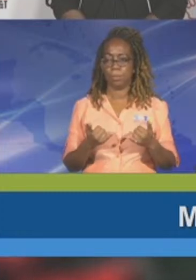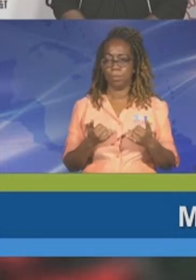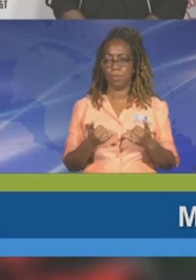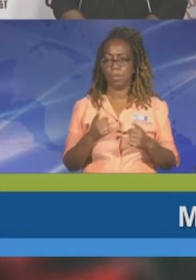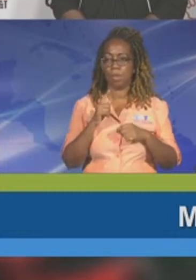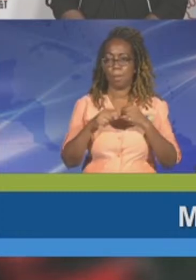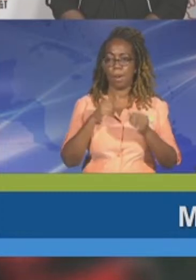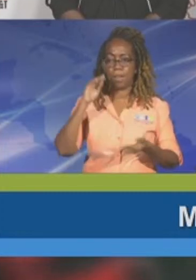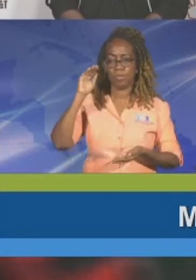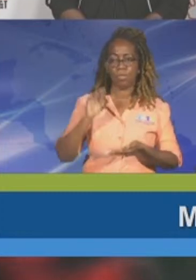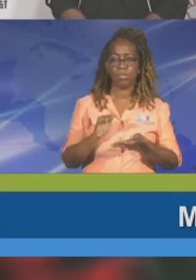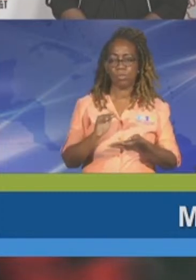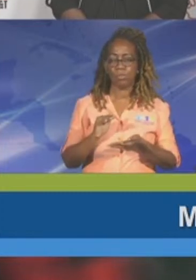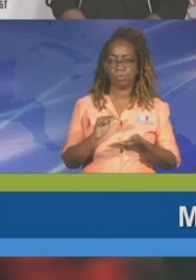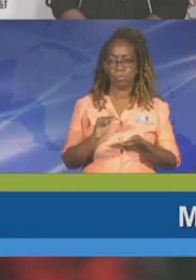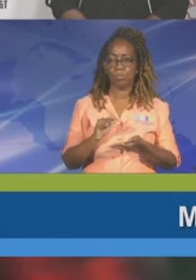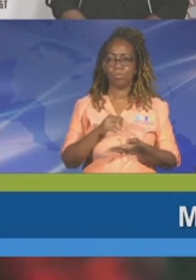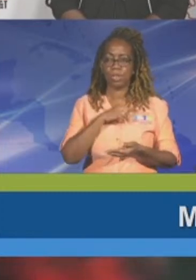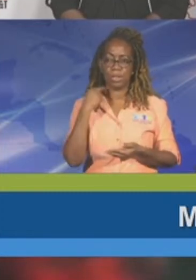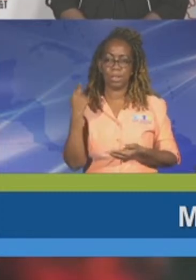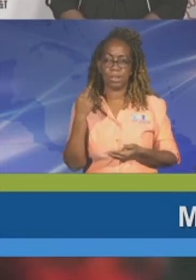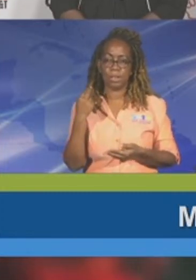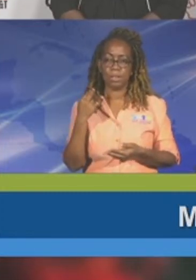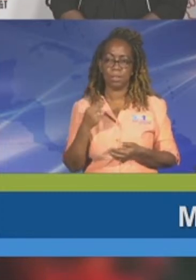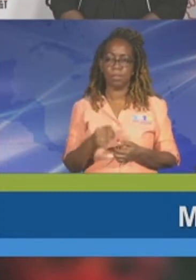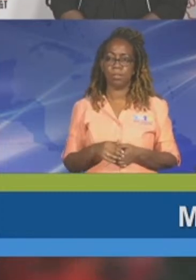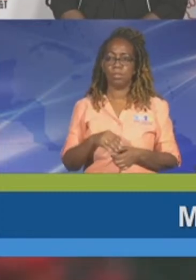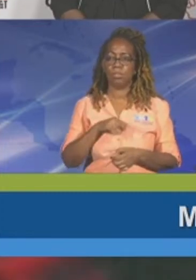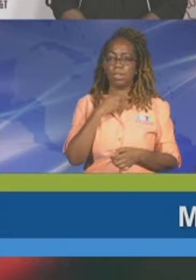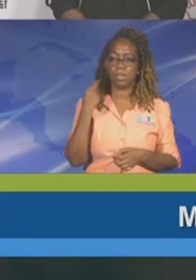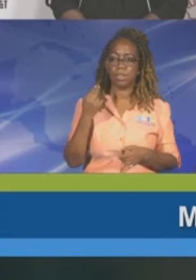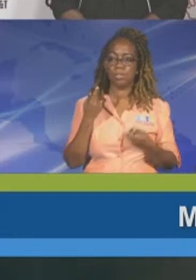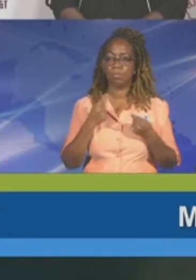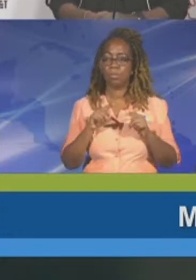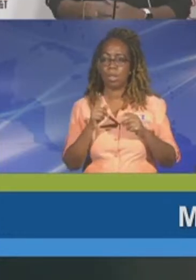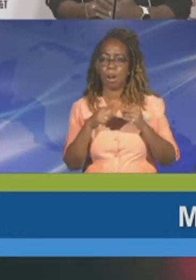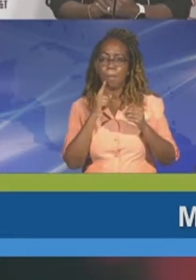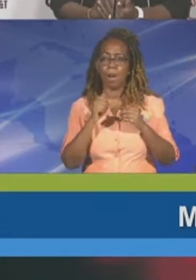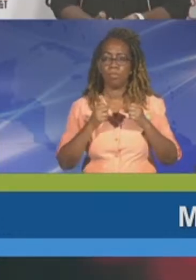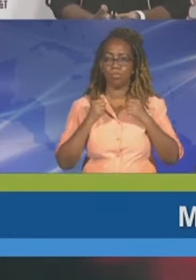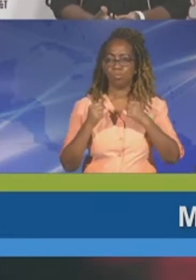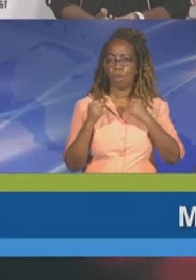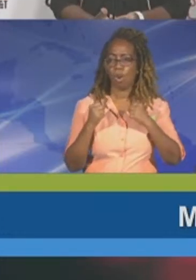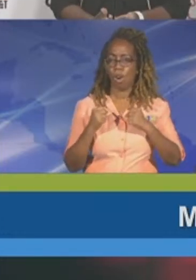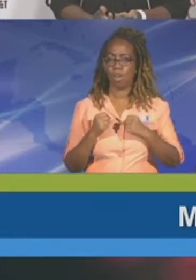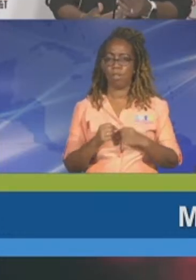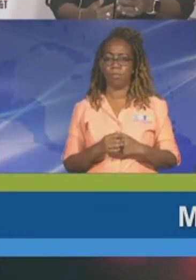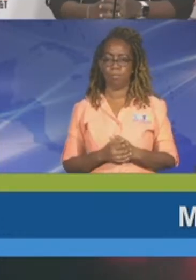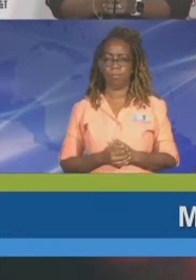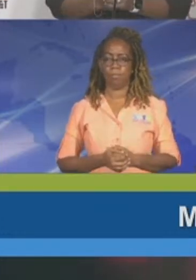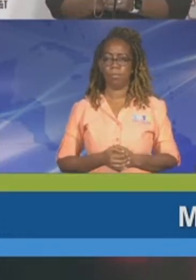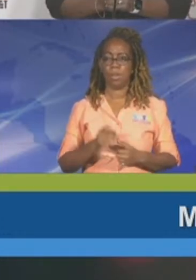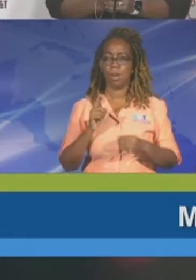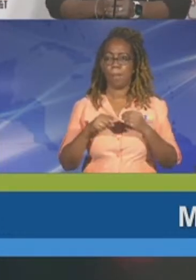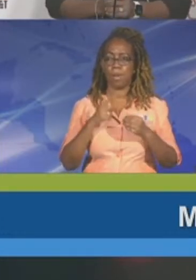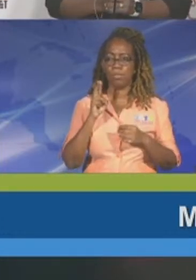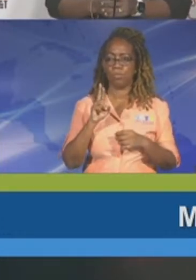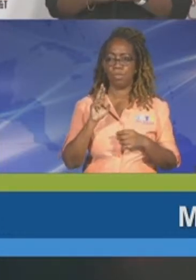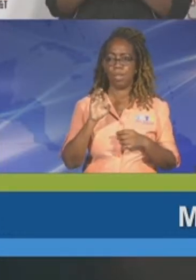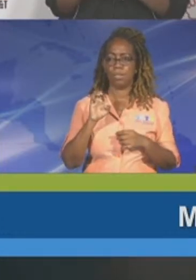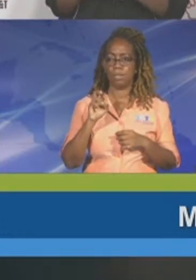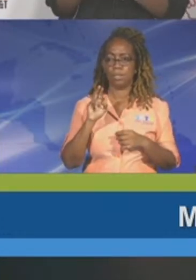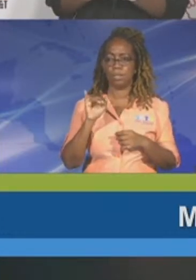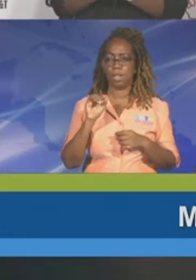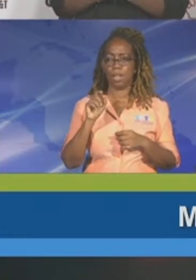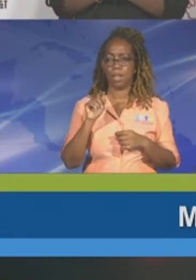have to talk about risk versus resilience. In other words, when I talk about resilience, I can